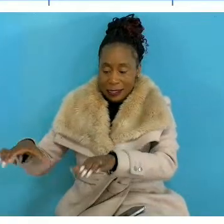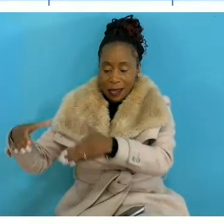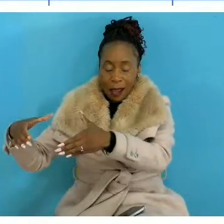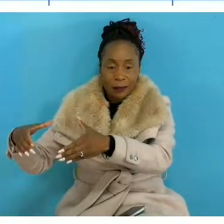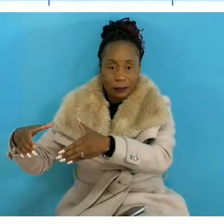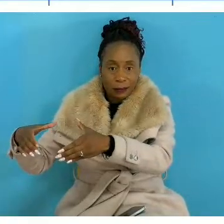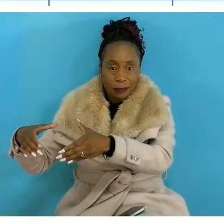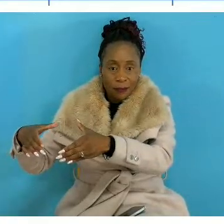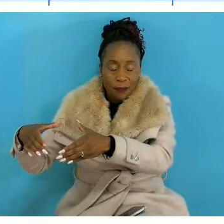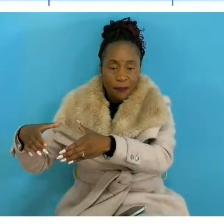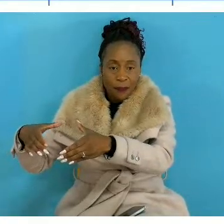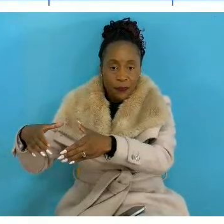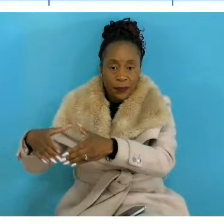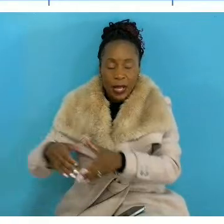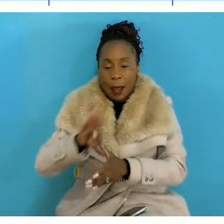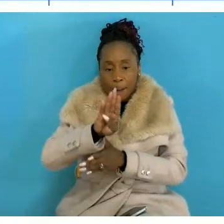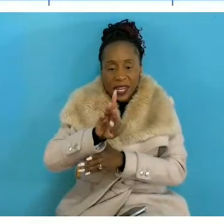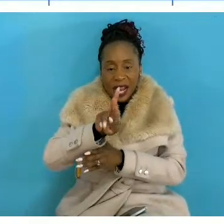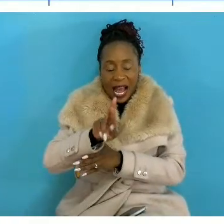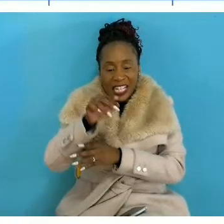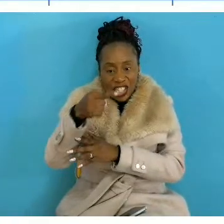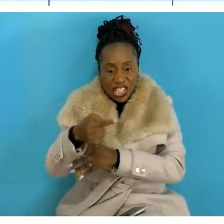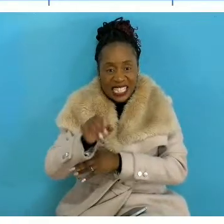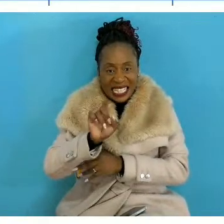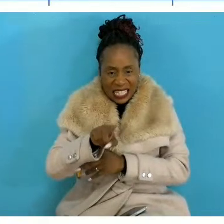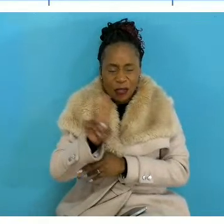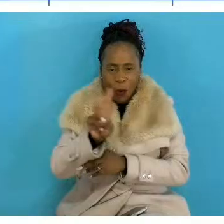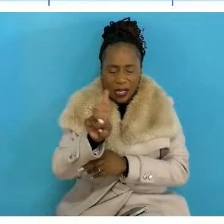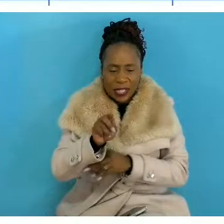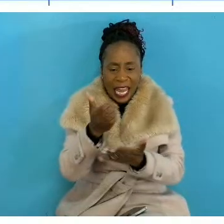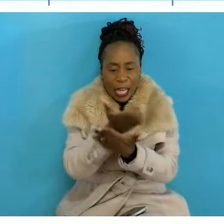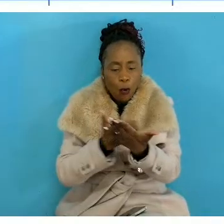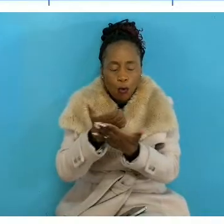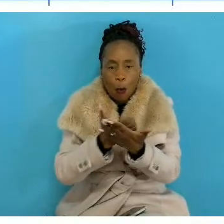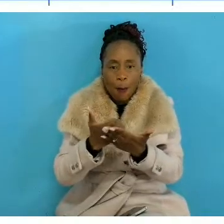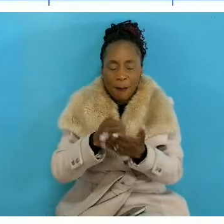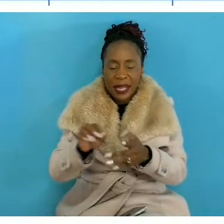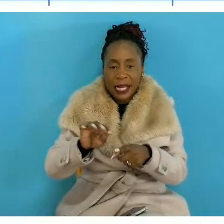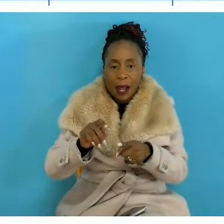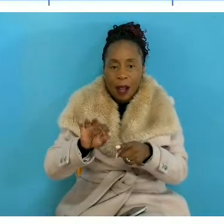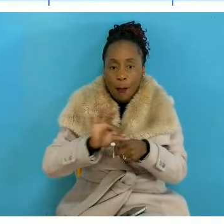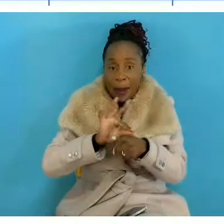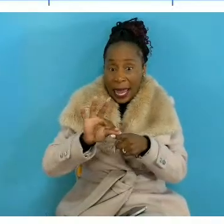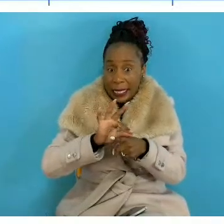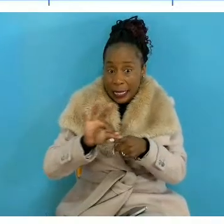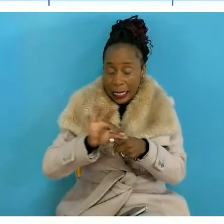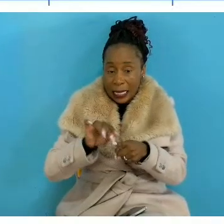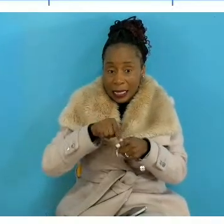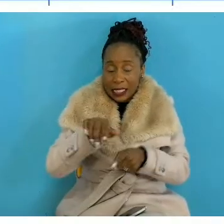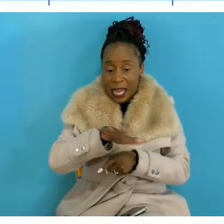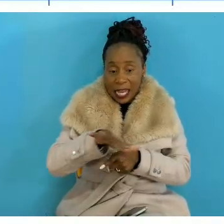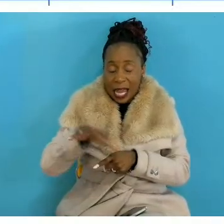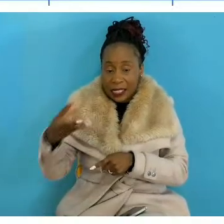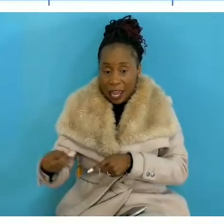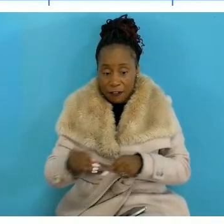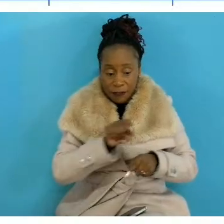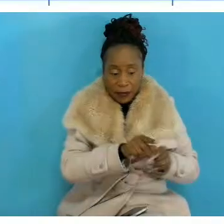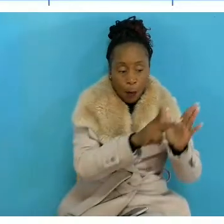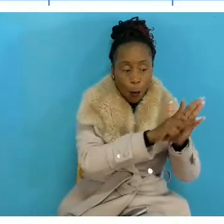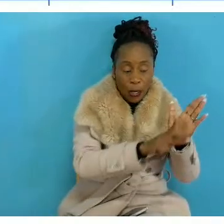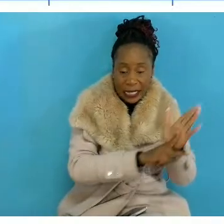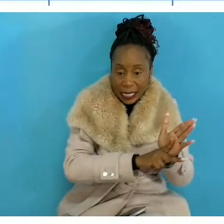then the BRG, which is the economic planning, which has got 2 areas, policy and